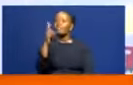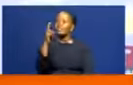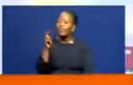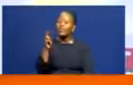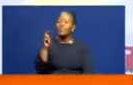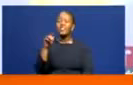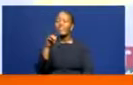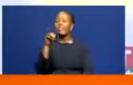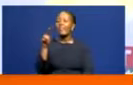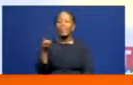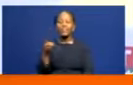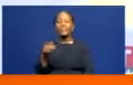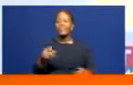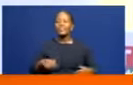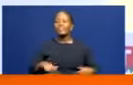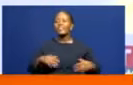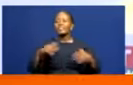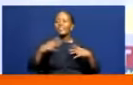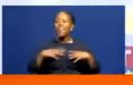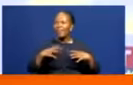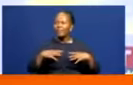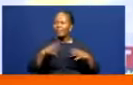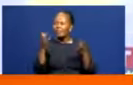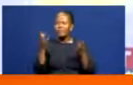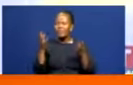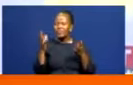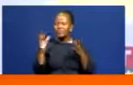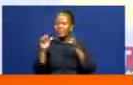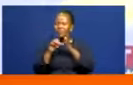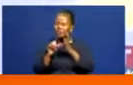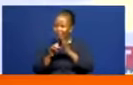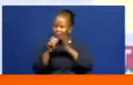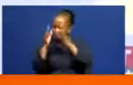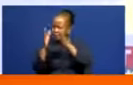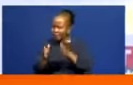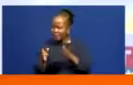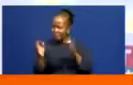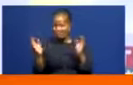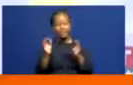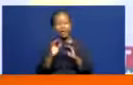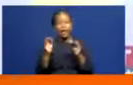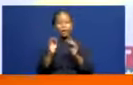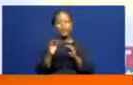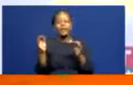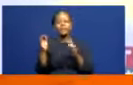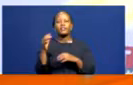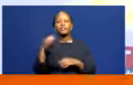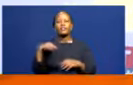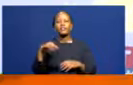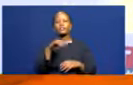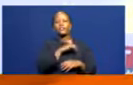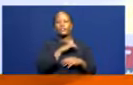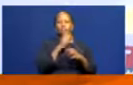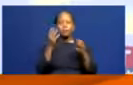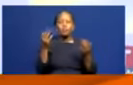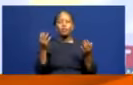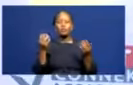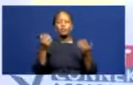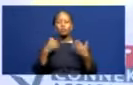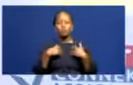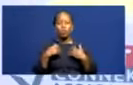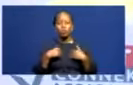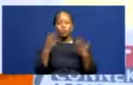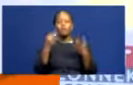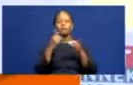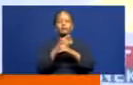20,000 young people seem like a problem to you. To us, it's a solution. These are African leaders,